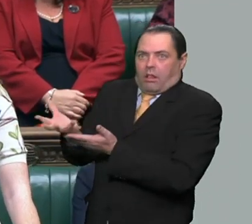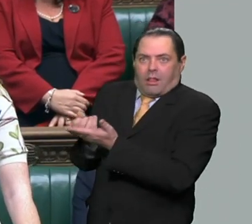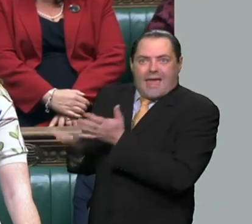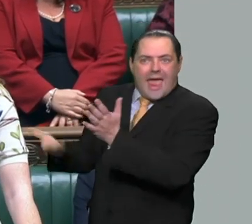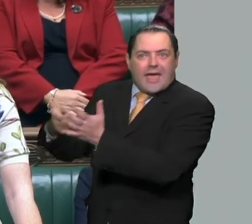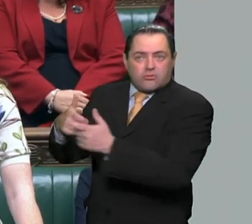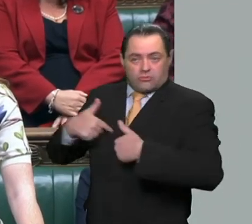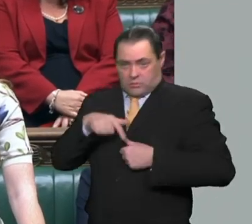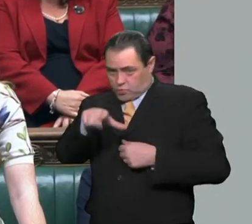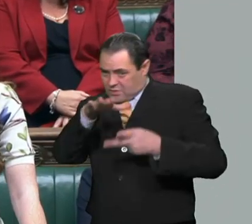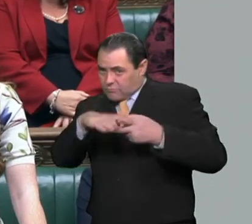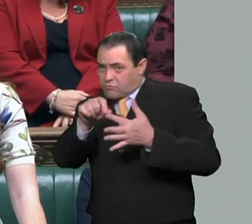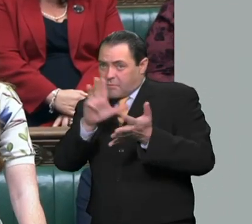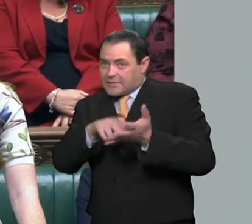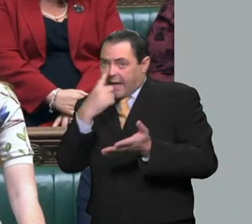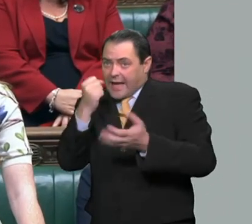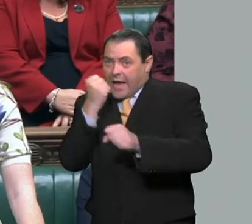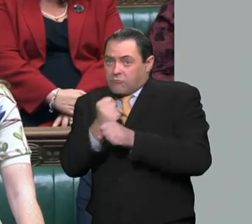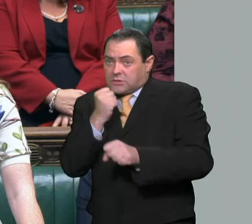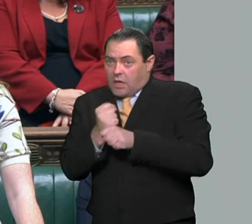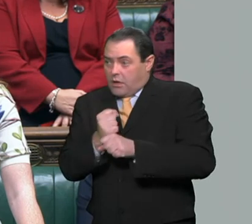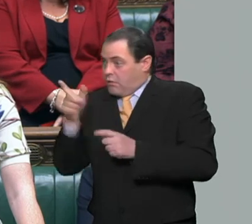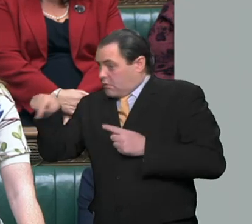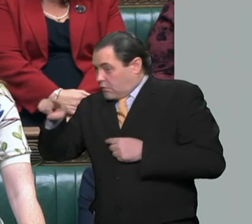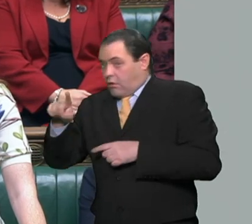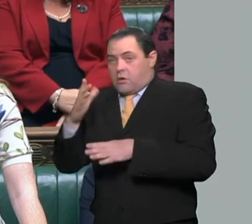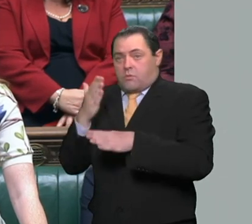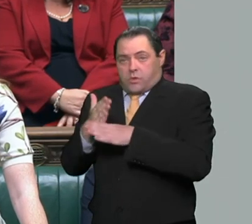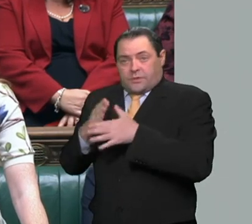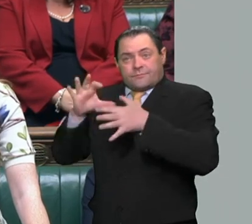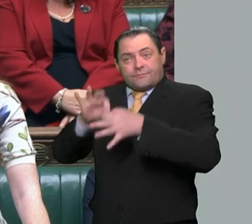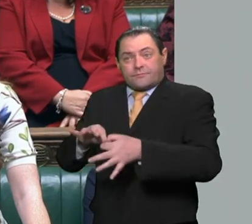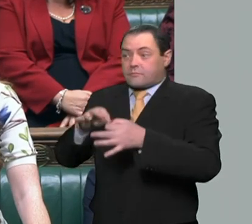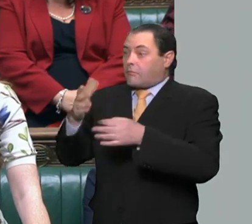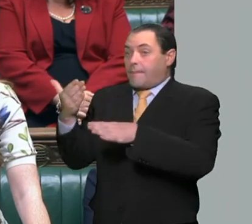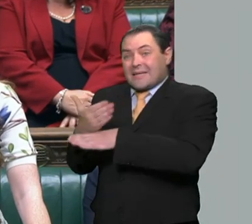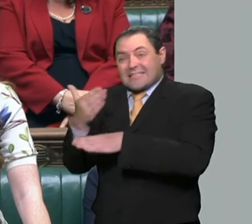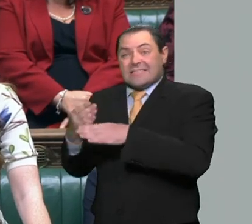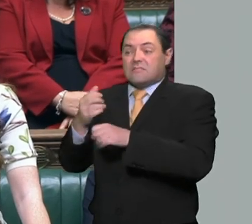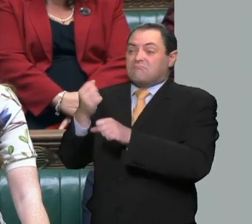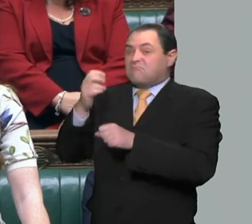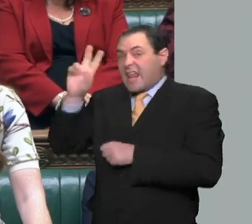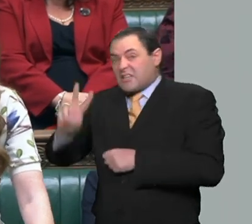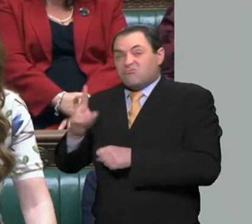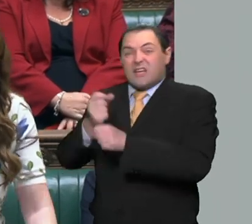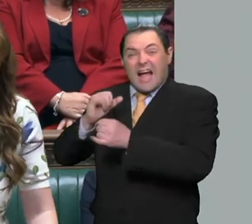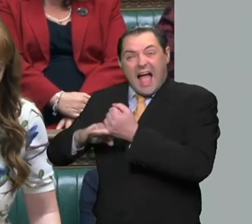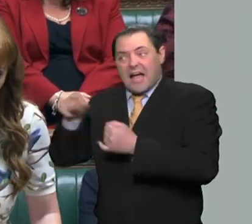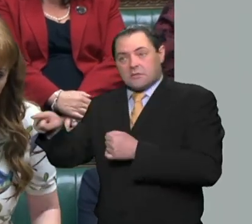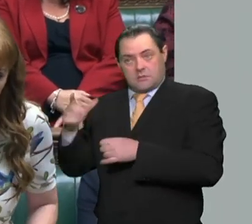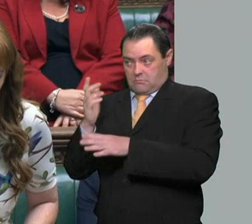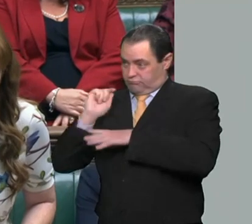Minister guarantee that none of the workers employed by the energy companies will end up unemployed because of